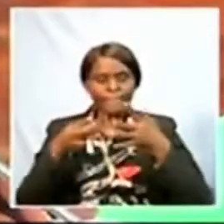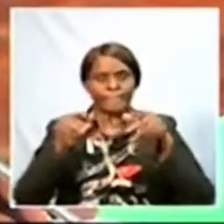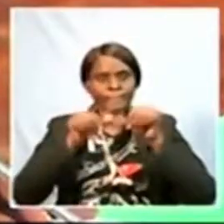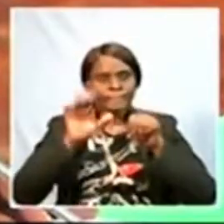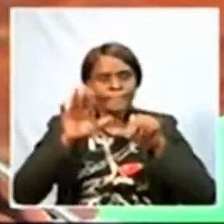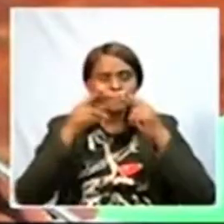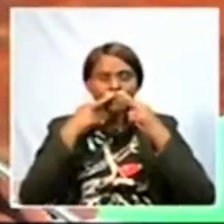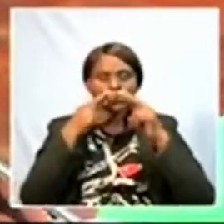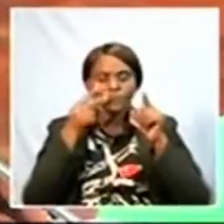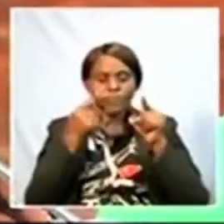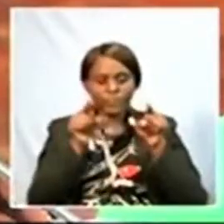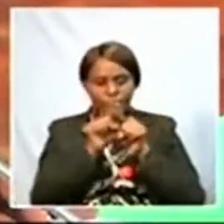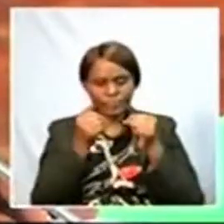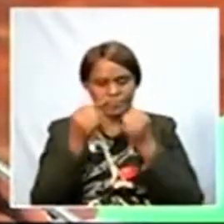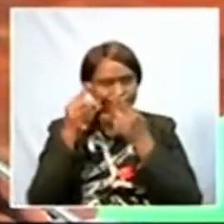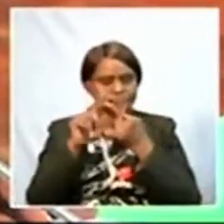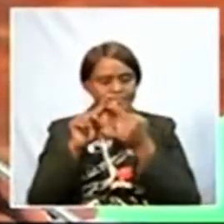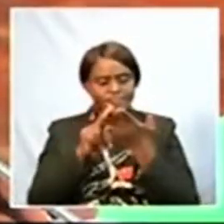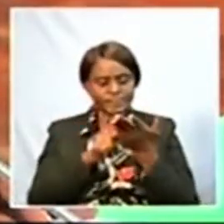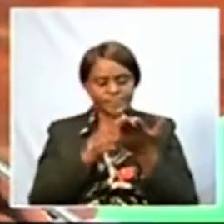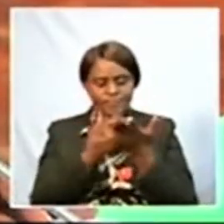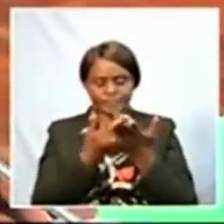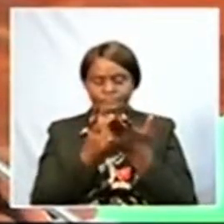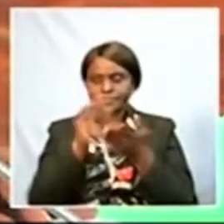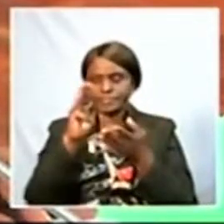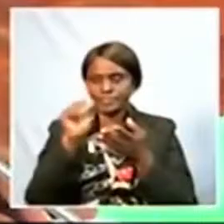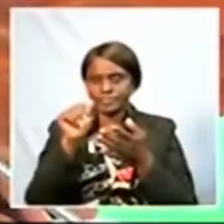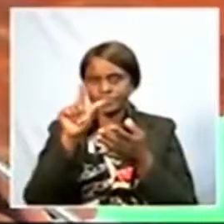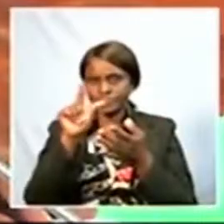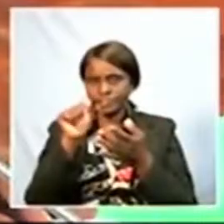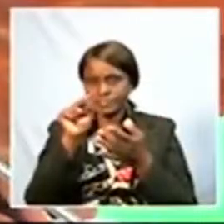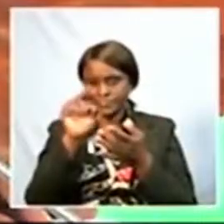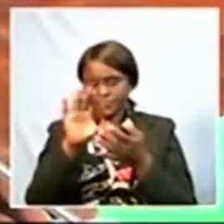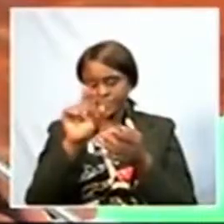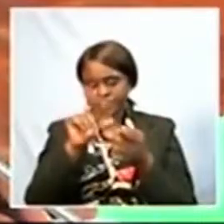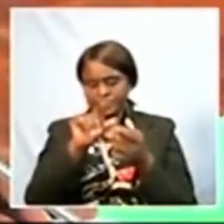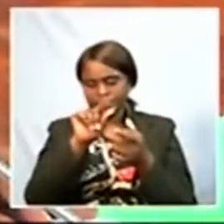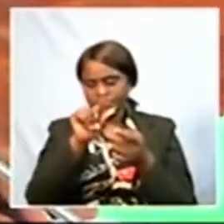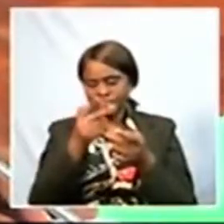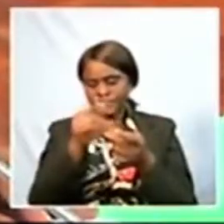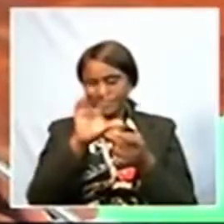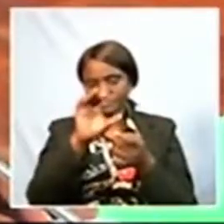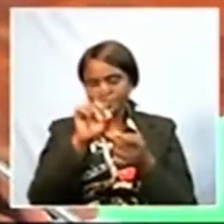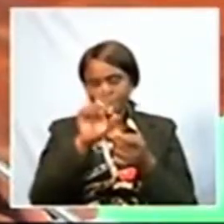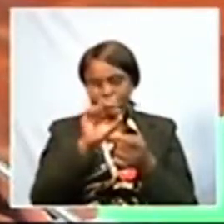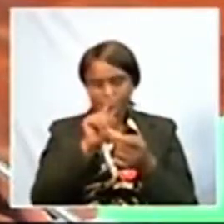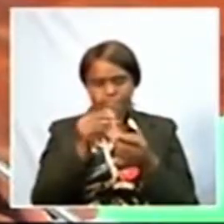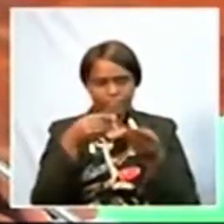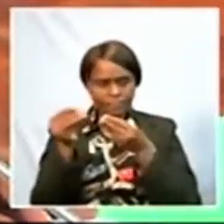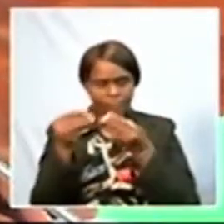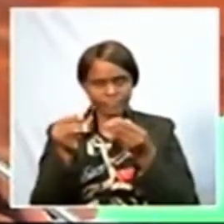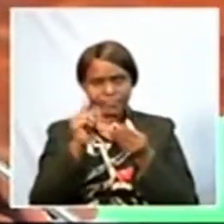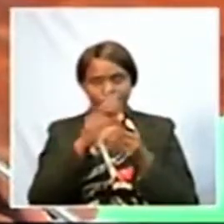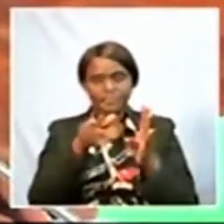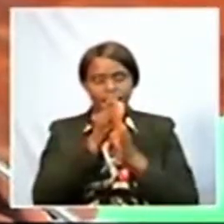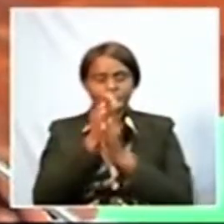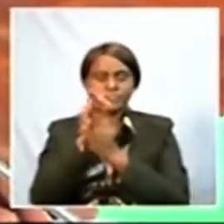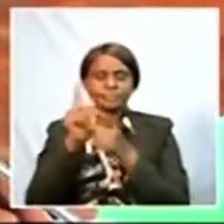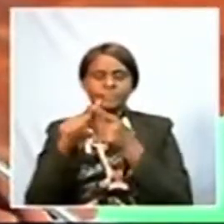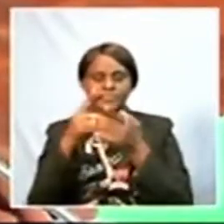auditor's finding and wishes to report that the balance on the 2023 CDF funding against expenditure relates